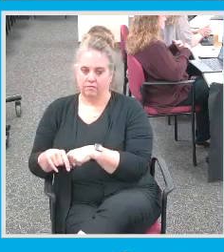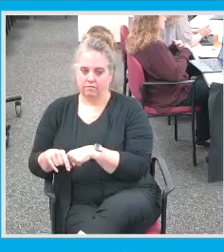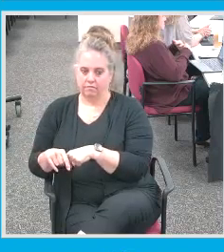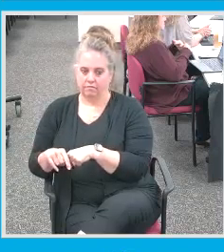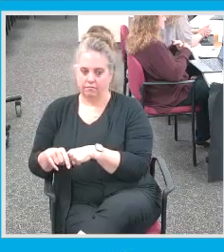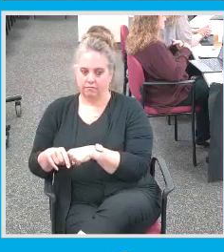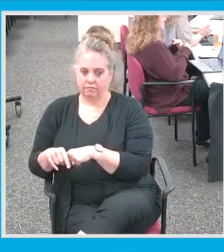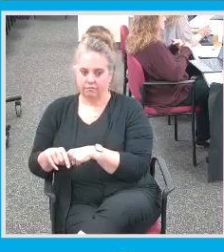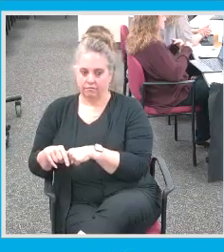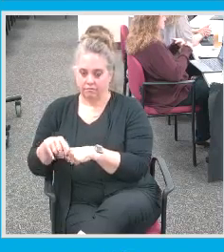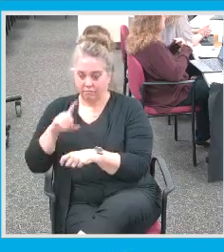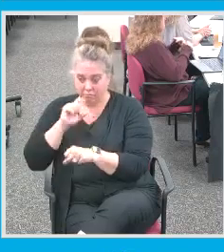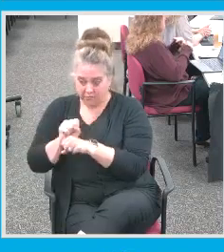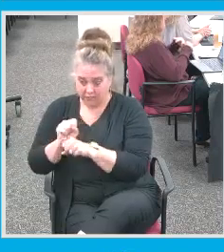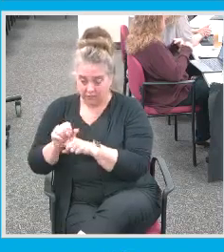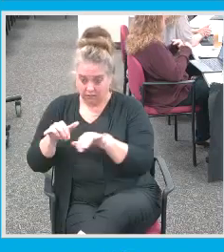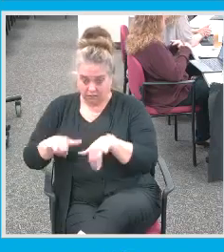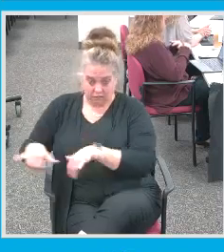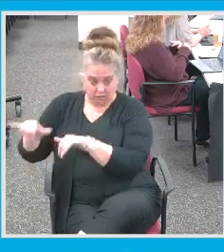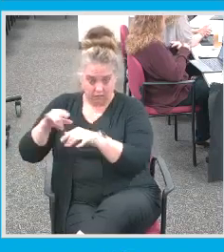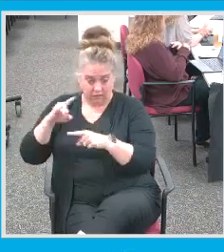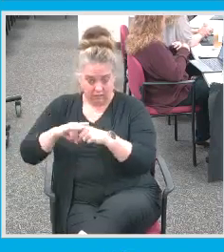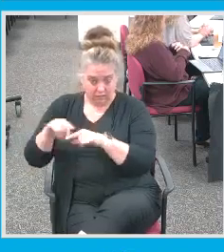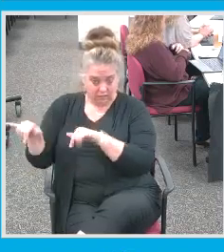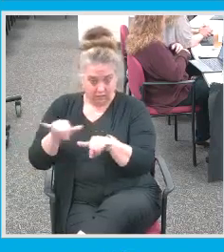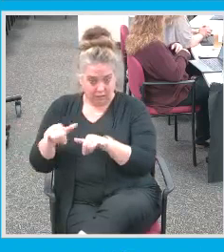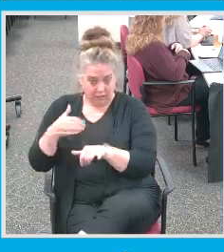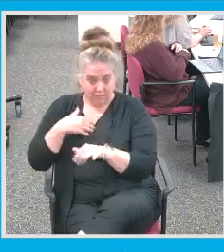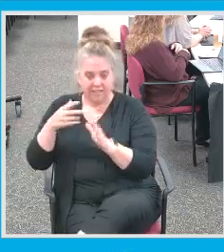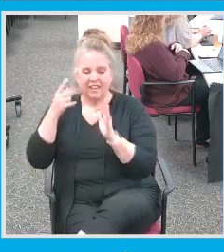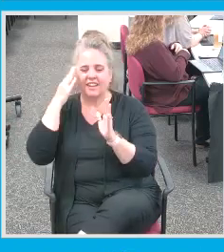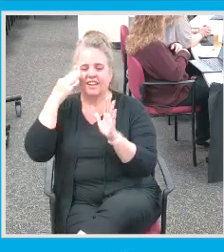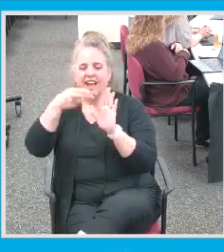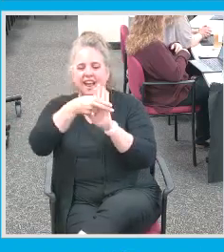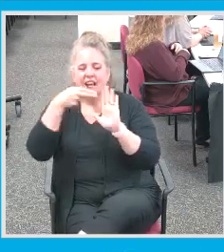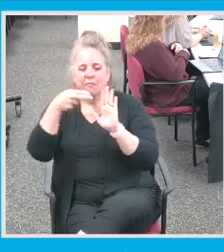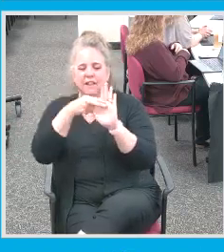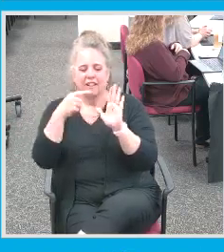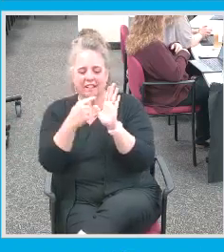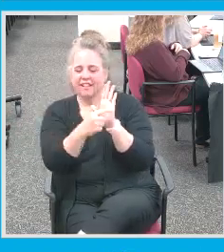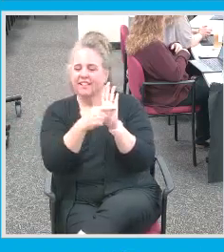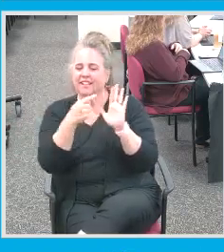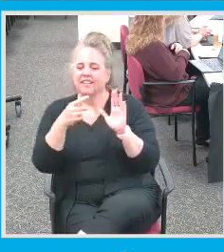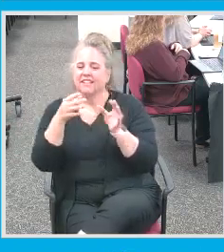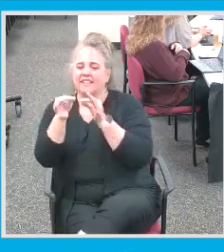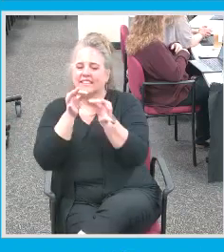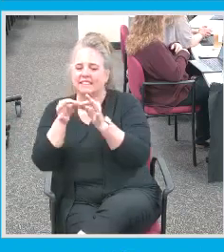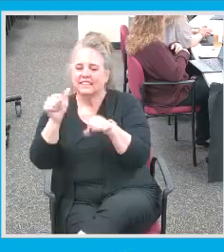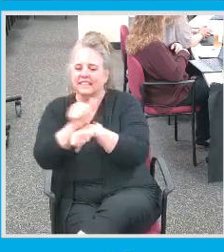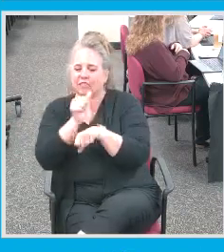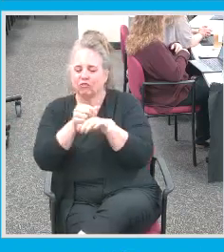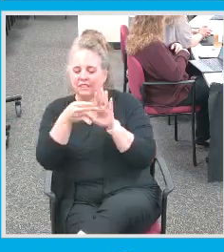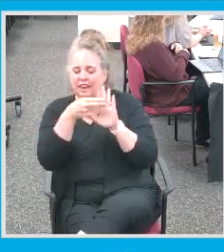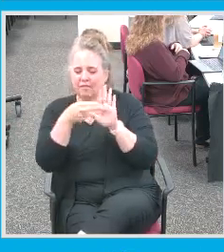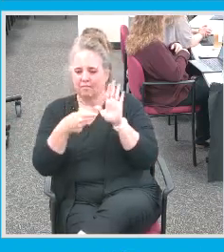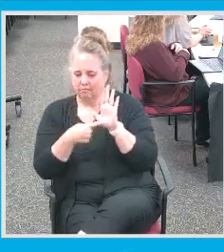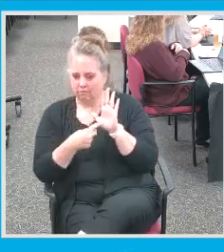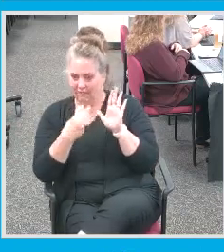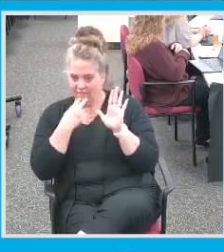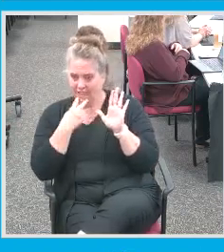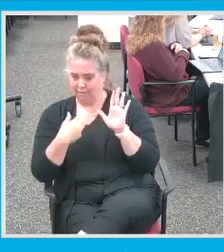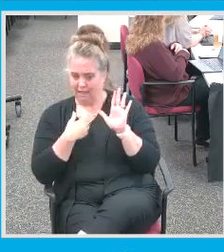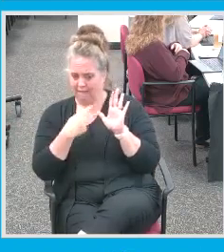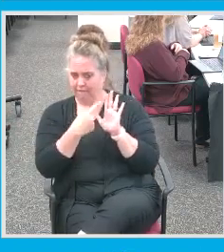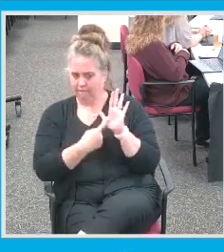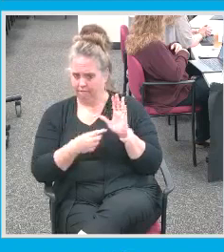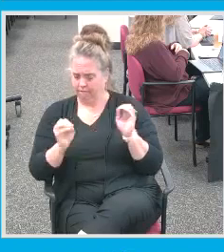nicotine on the product labels too. So that is something that they're working to to educate about, because